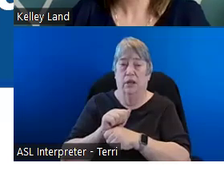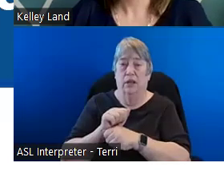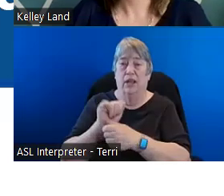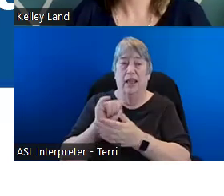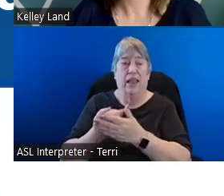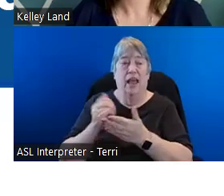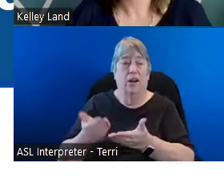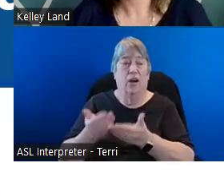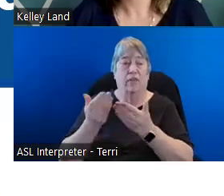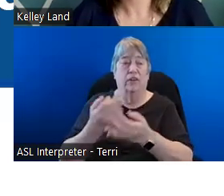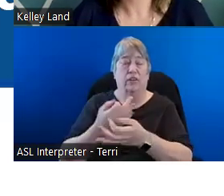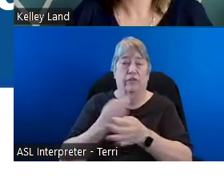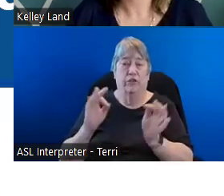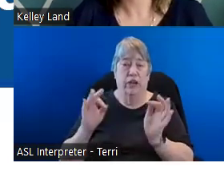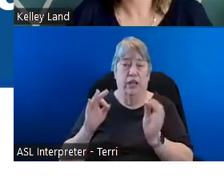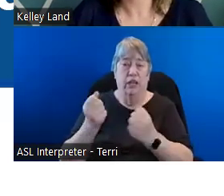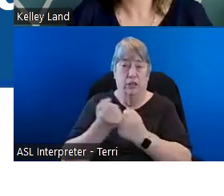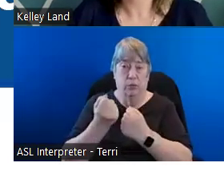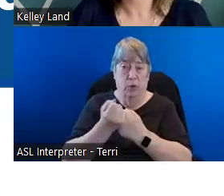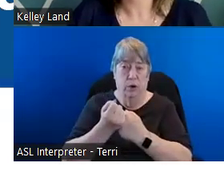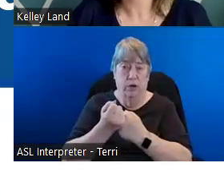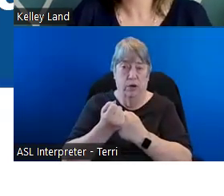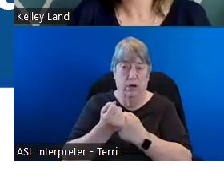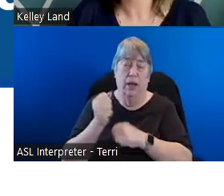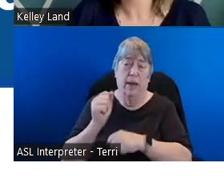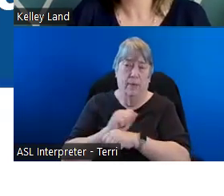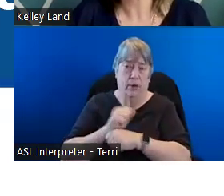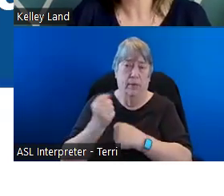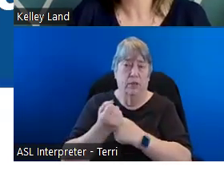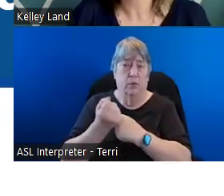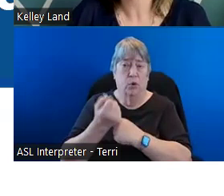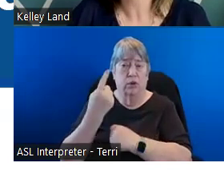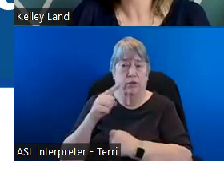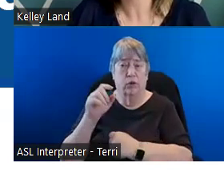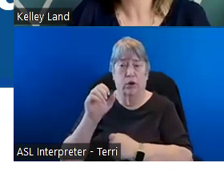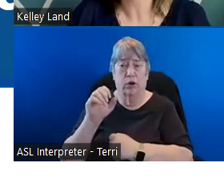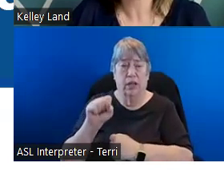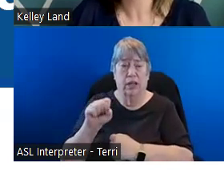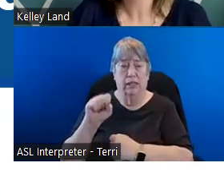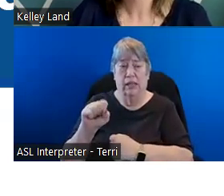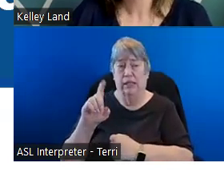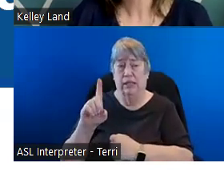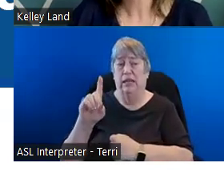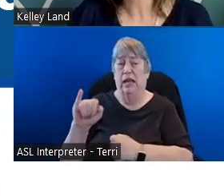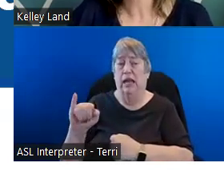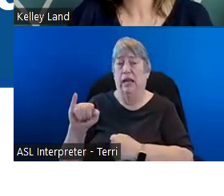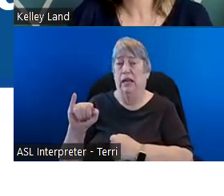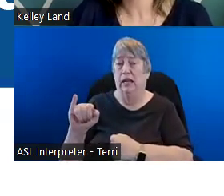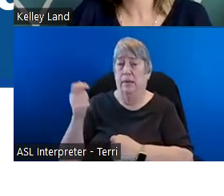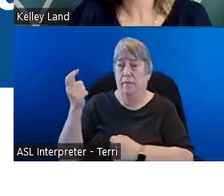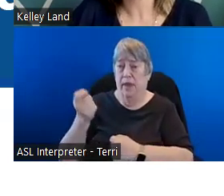free support to, or employment supports to Social Security disability beneficiaries. It is